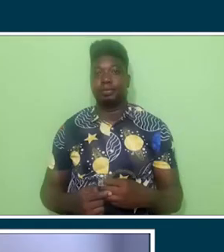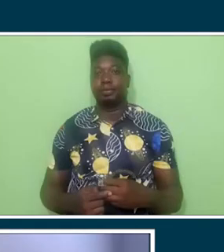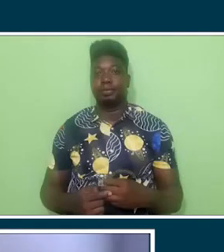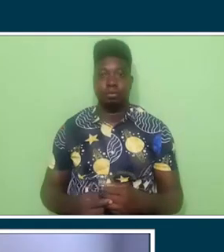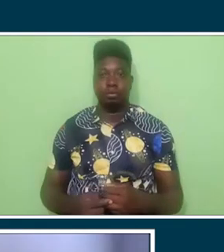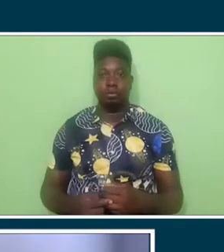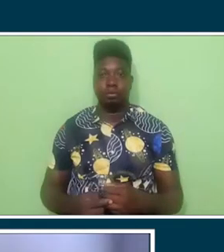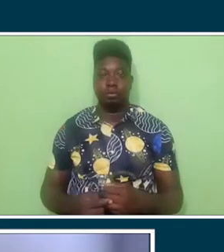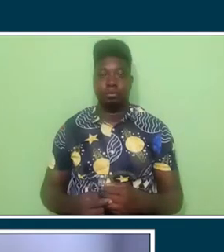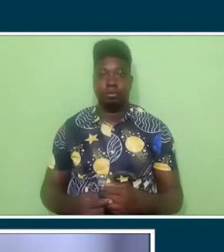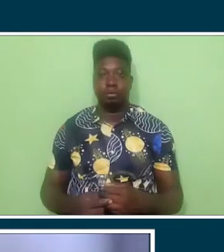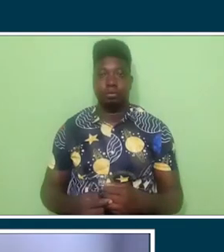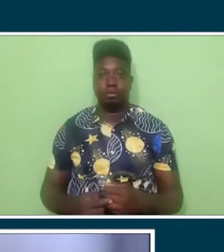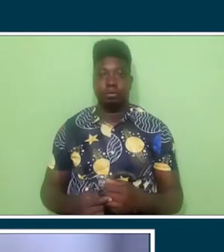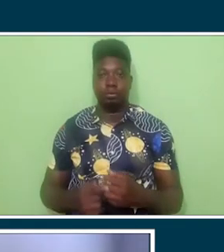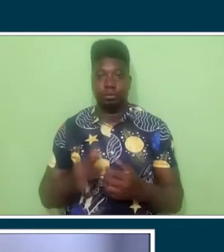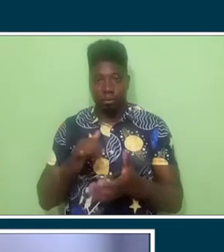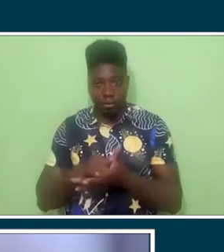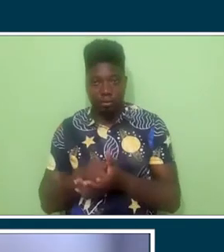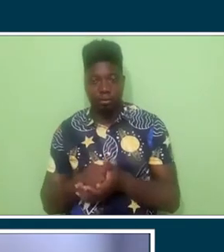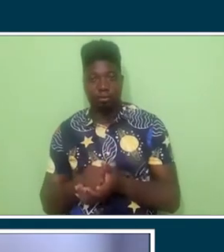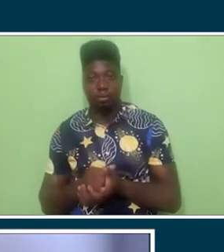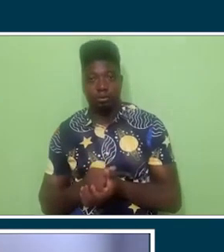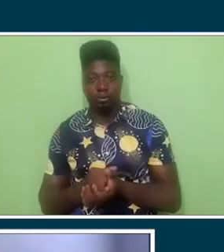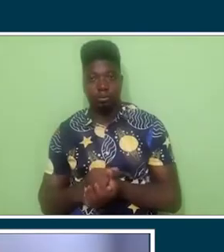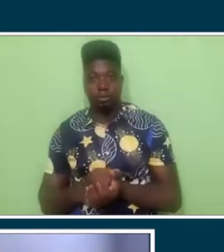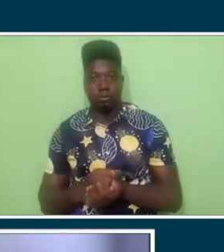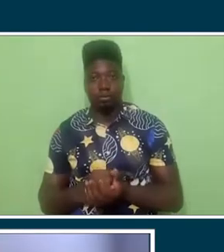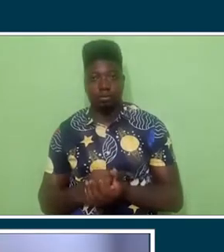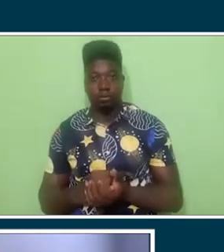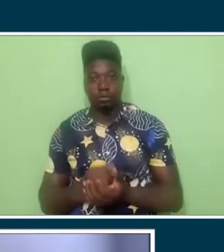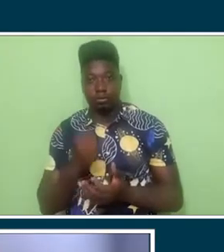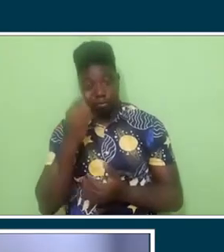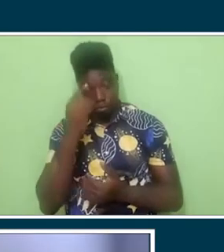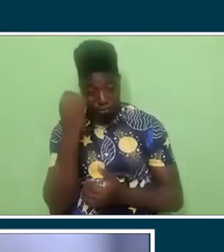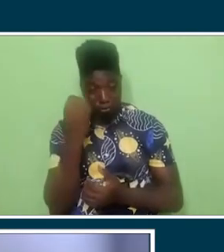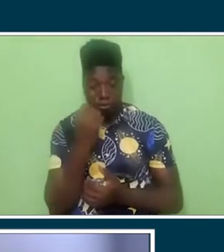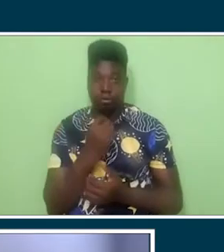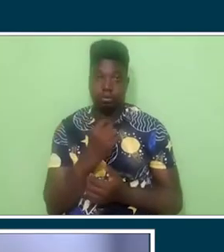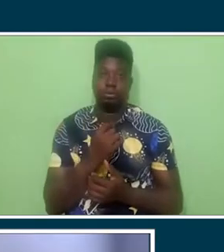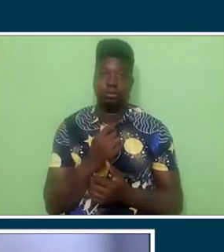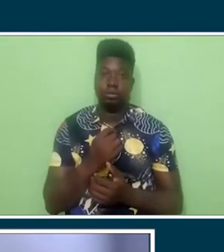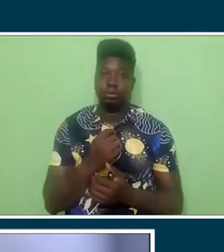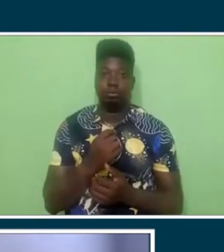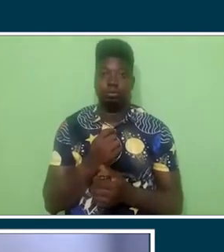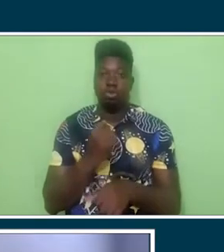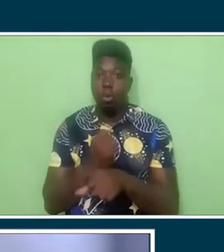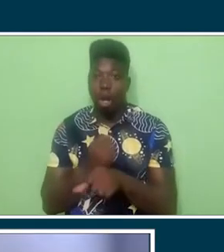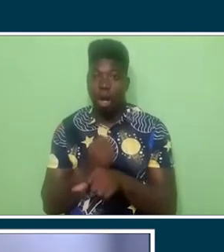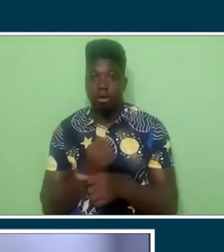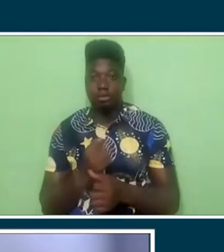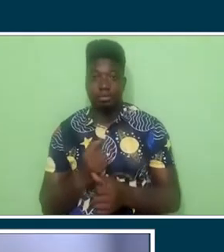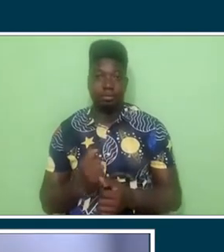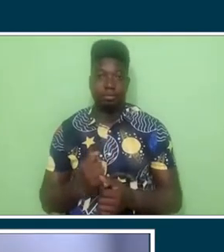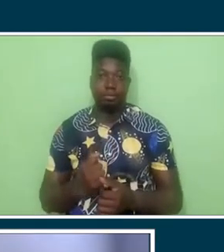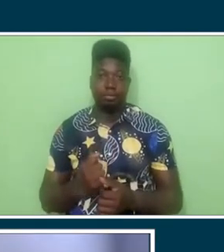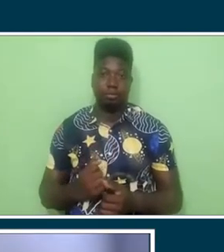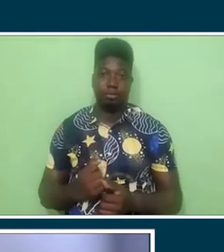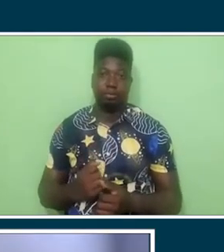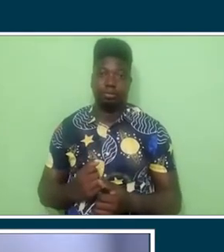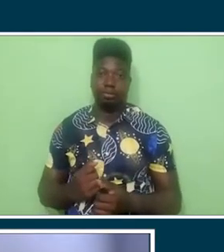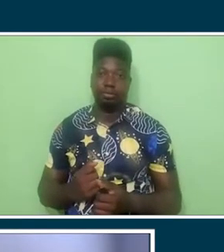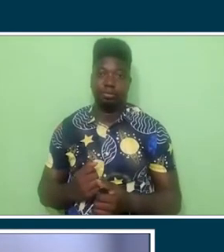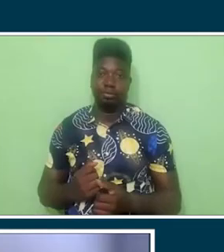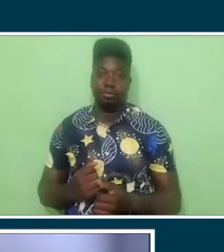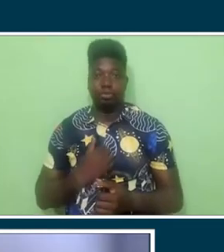contact details. Nicole, because you work in DEI often in what we call quote unquote